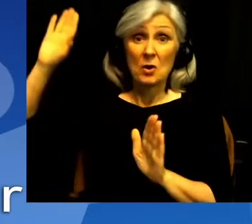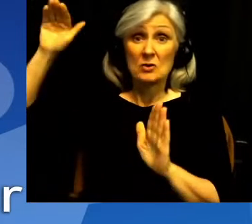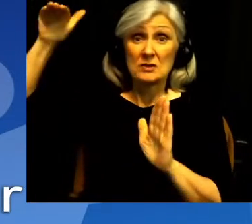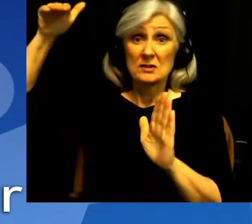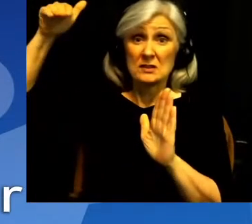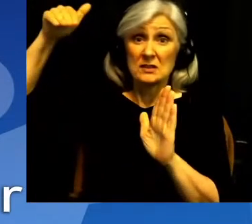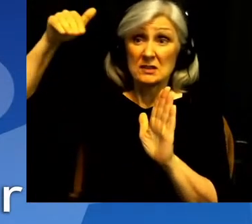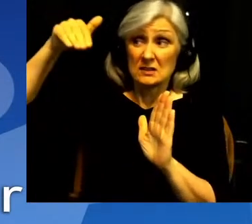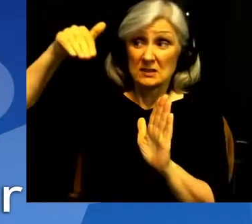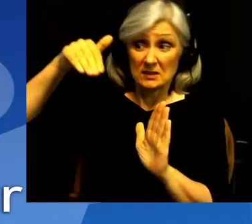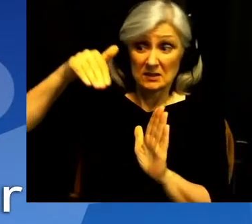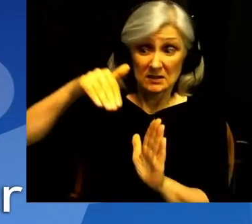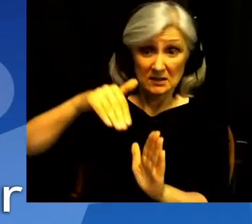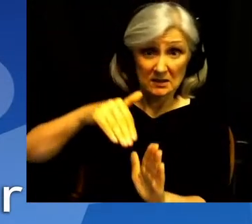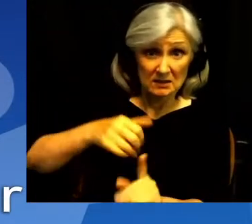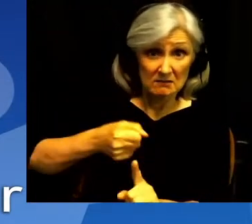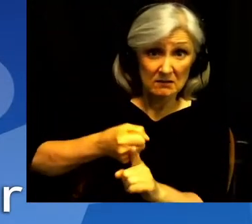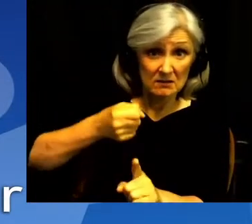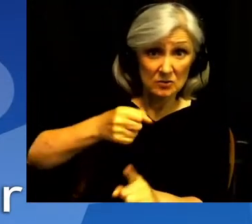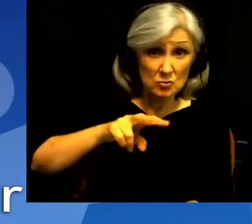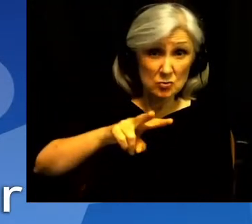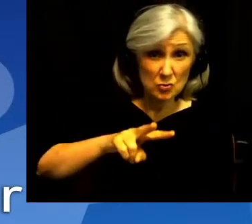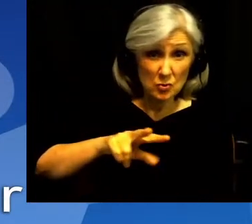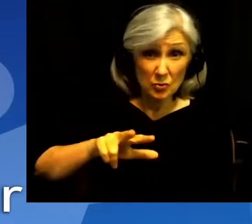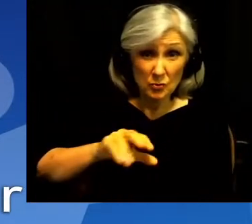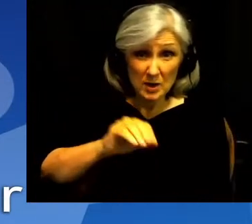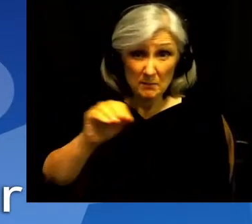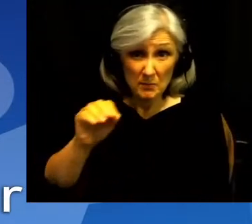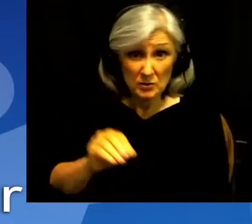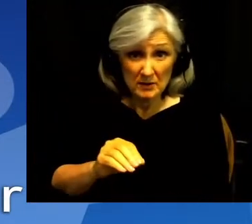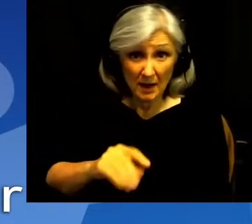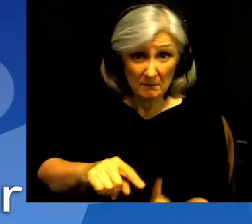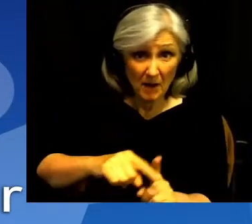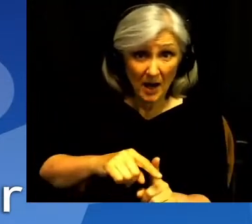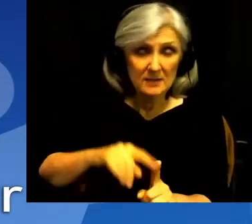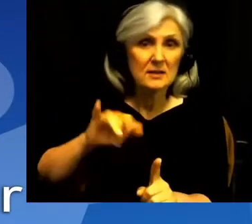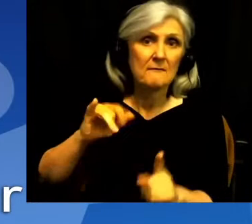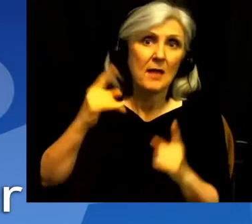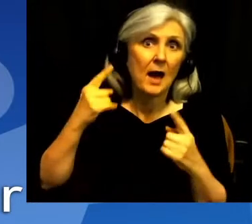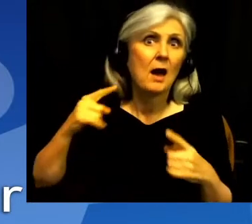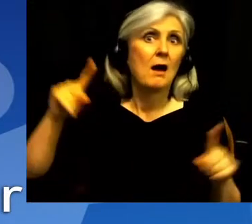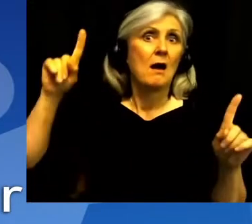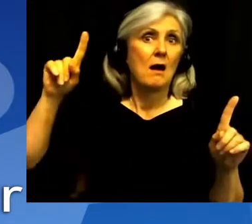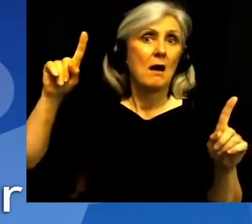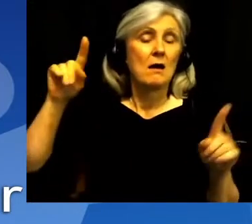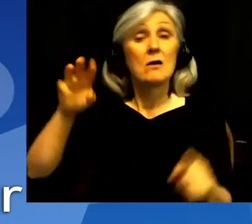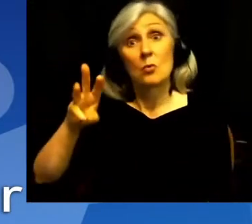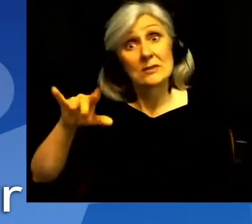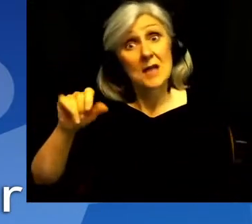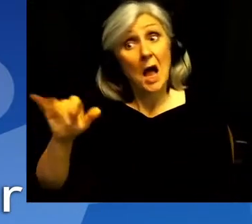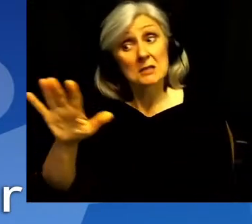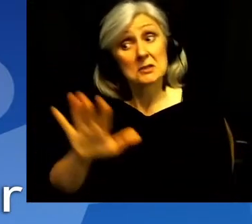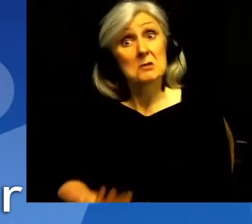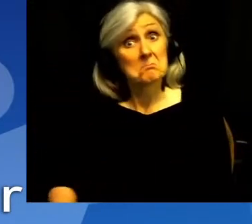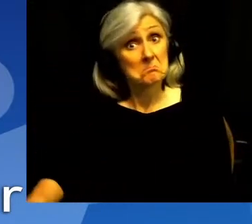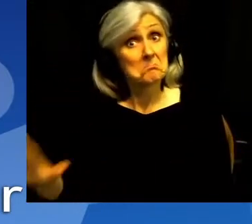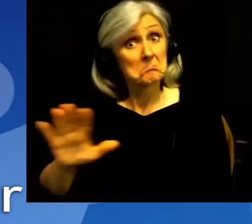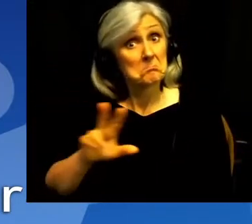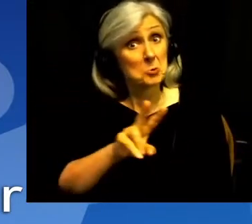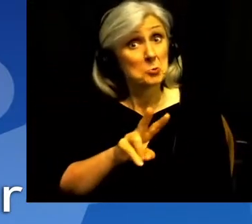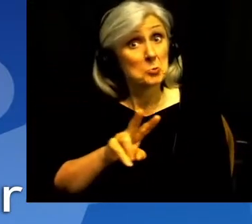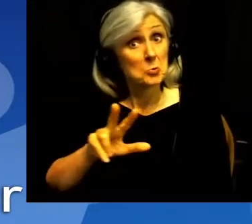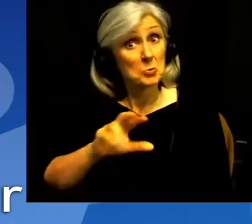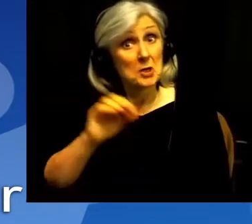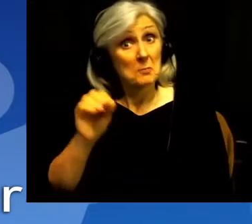3% case positivity rate. It seems like we're about to that level in Wisconsin. However, 57 counties still have that high